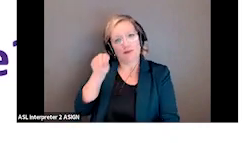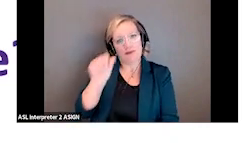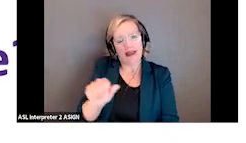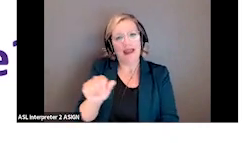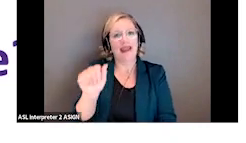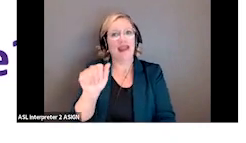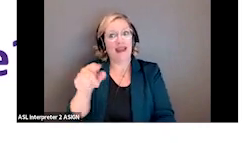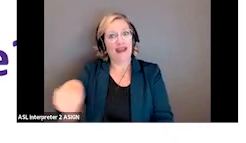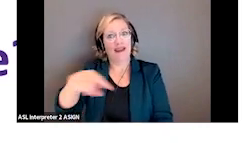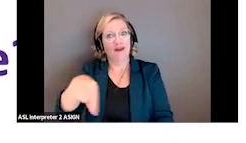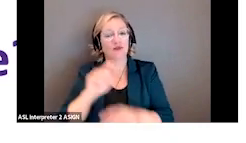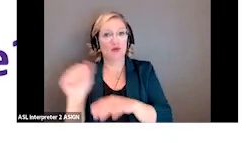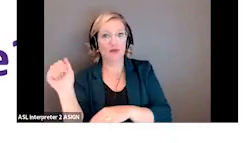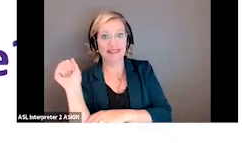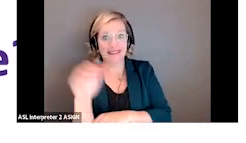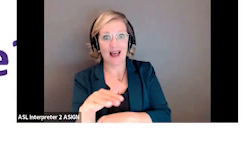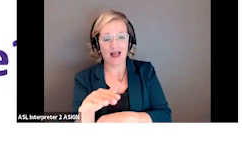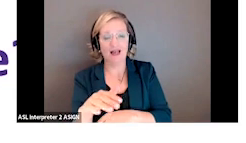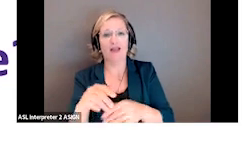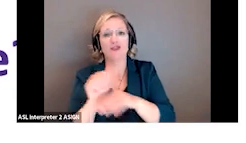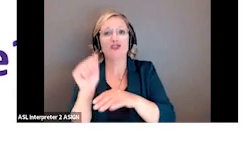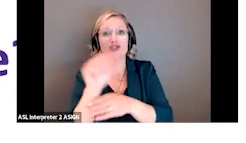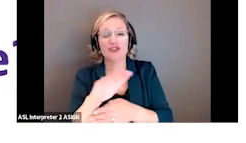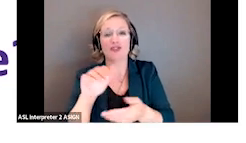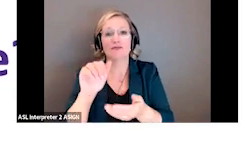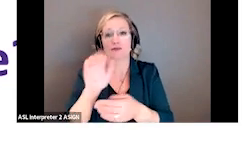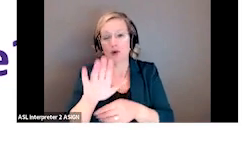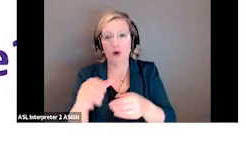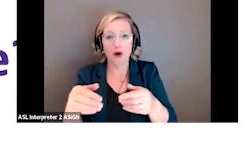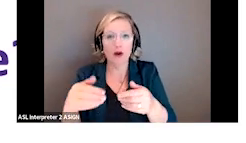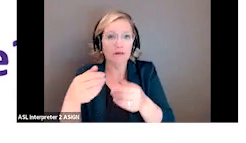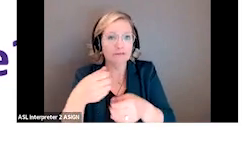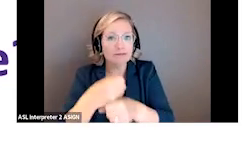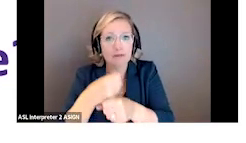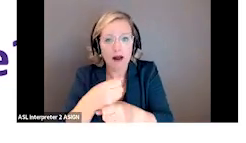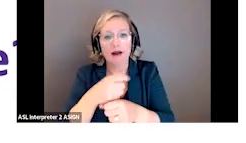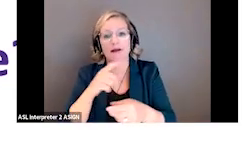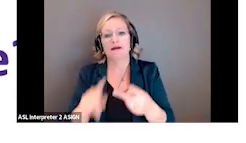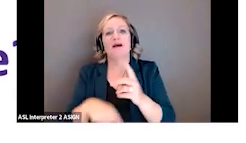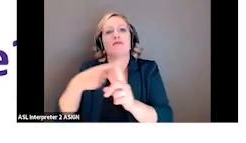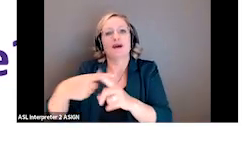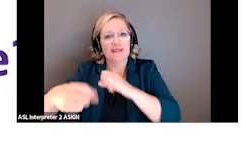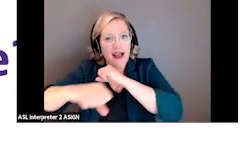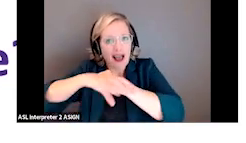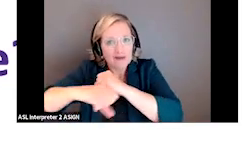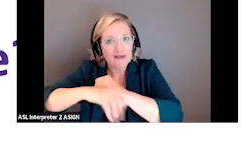as well as advertising dollars that have to go in to the system to make people see your product. So let's go